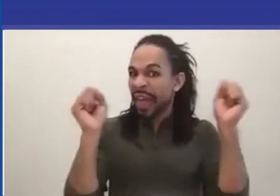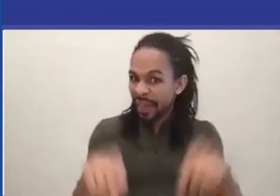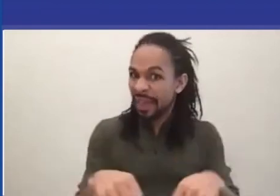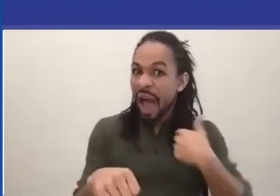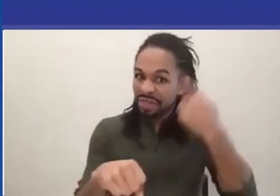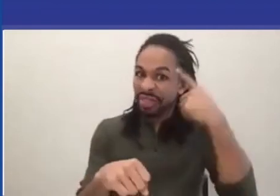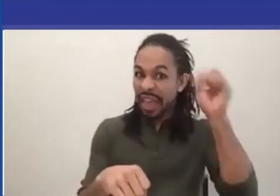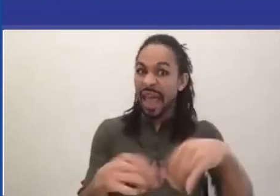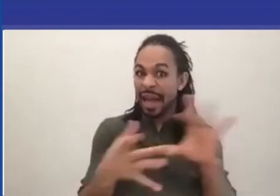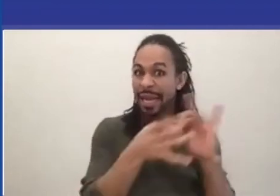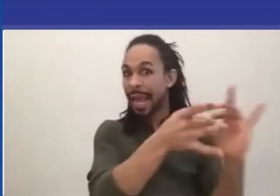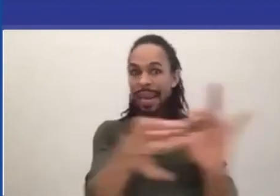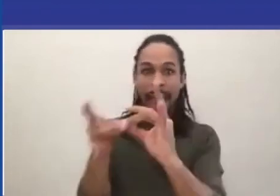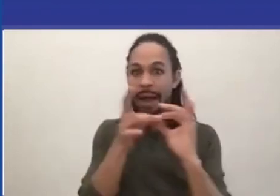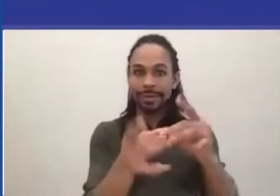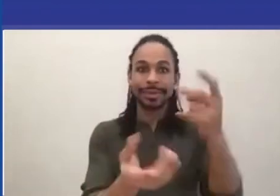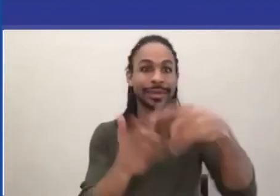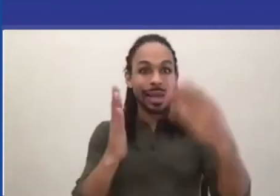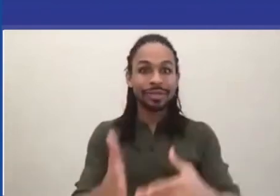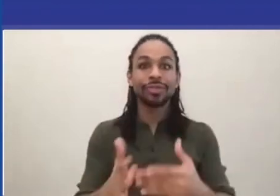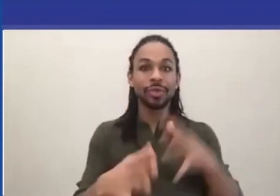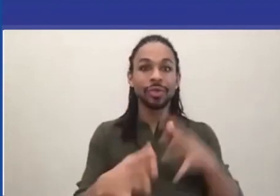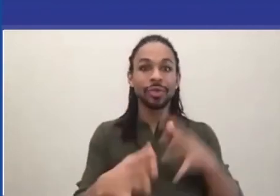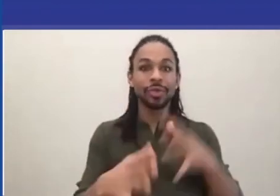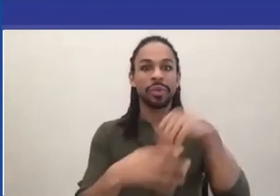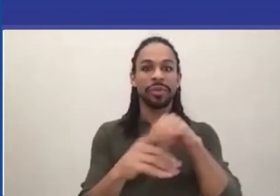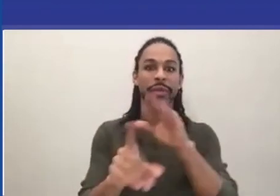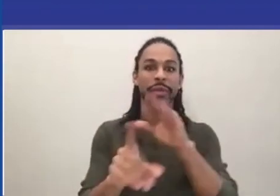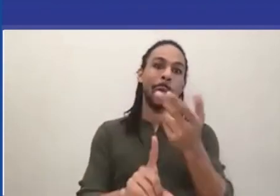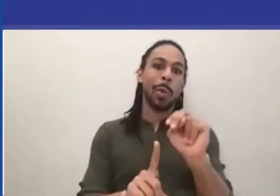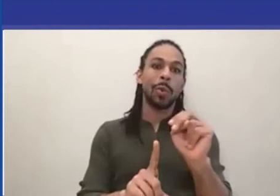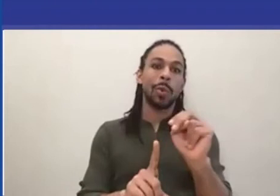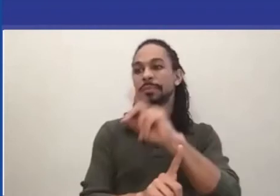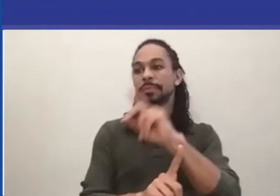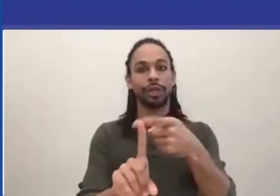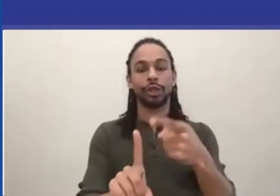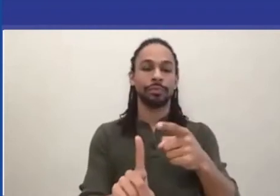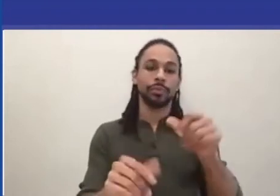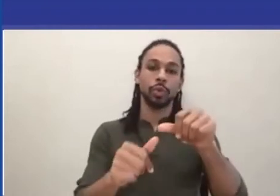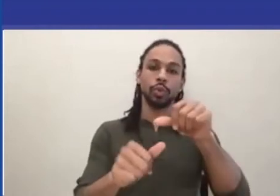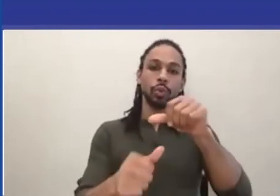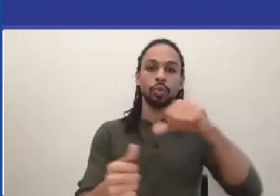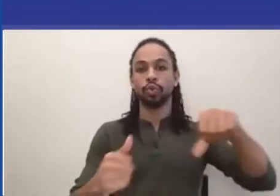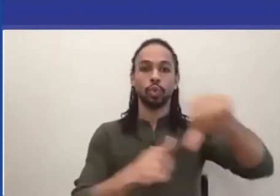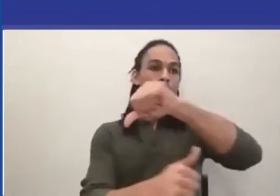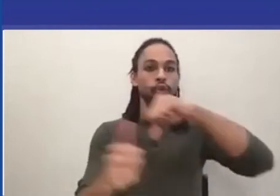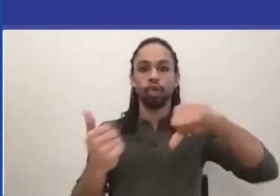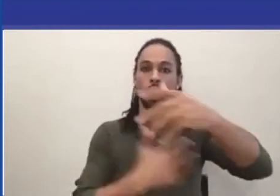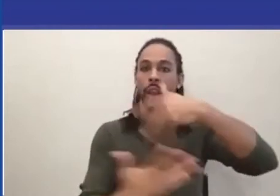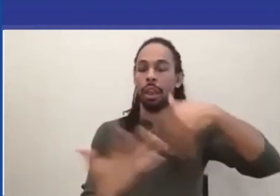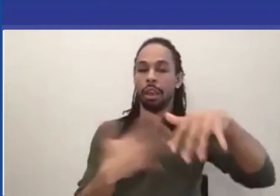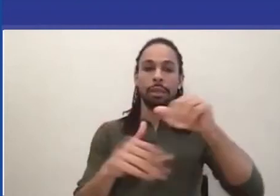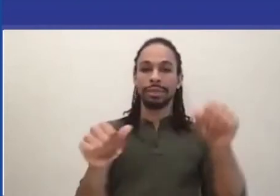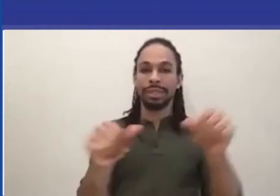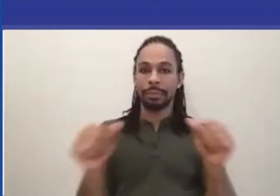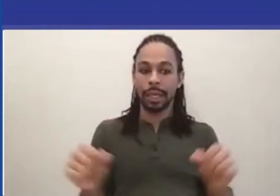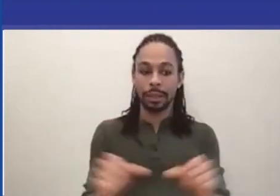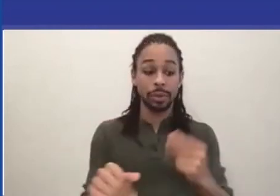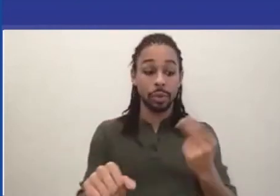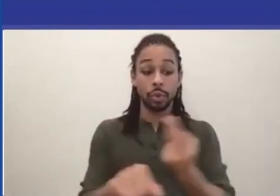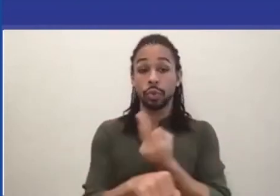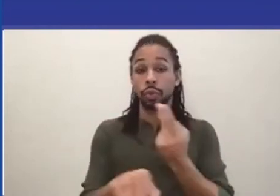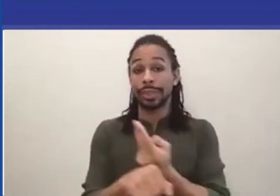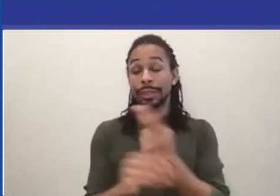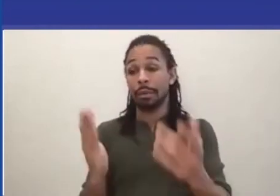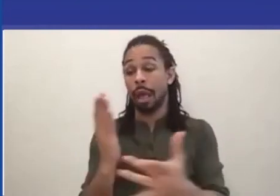dancers in their own particular social space using technology, like whether it's Zoom or